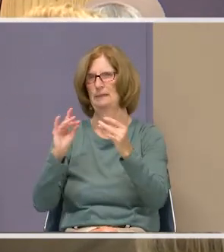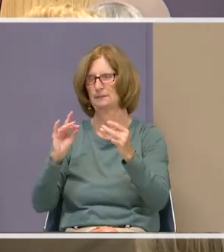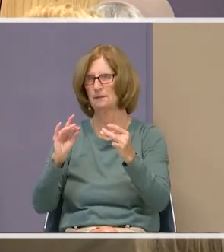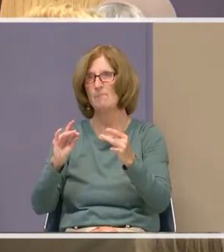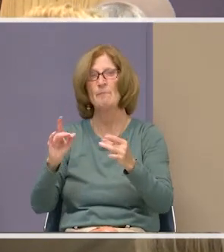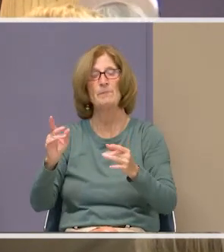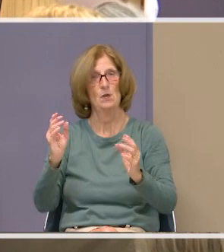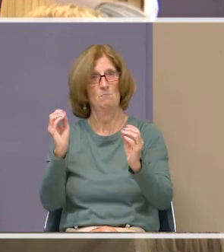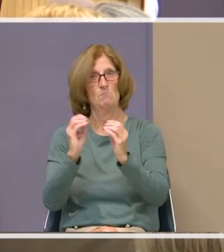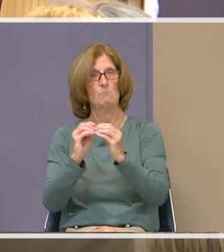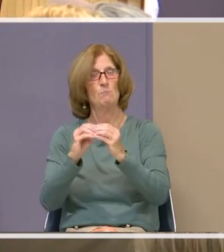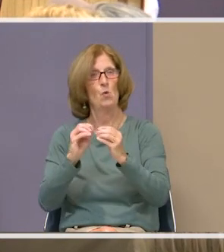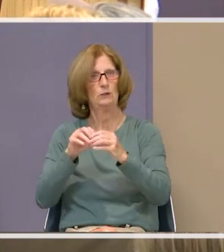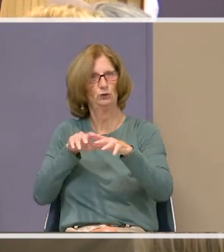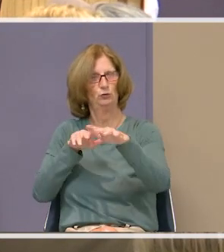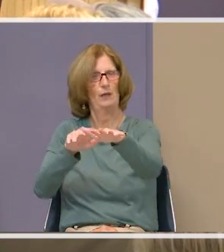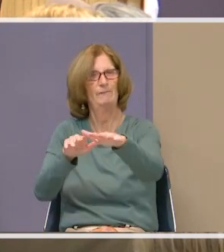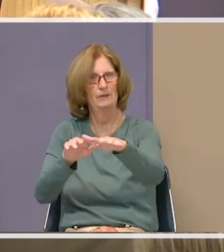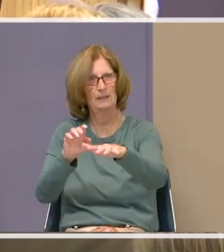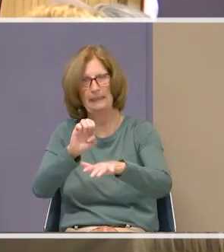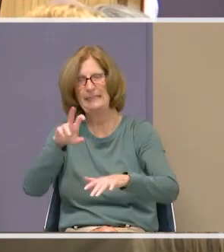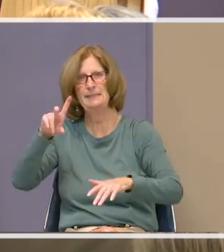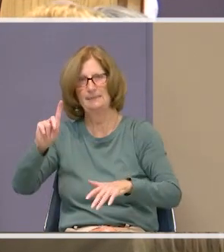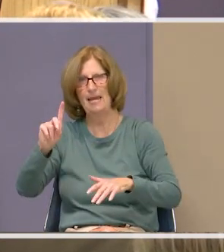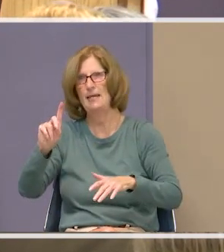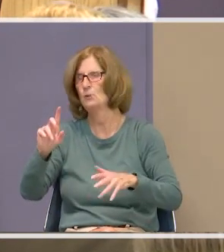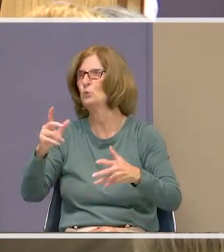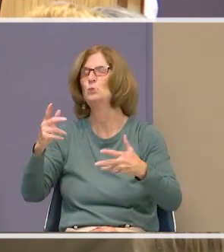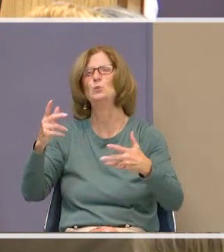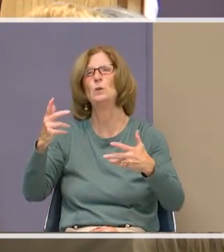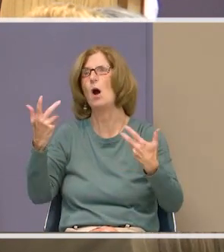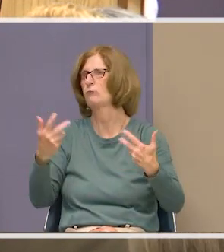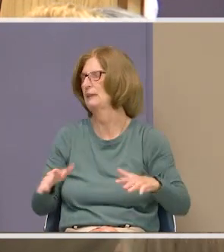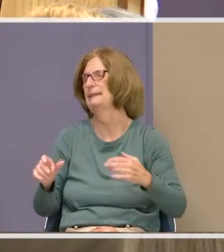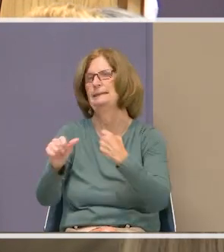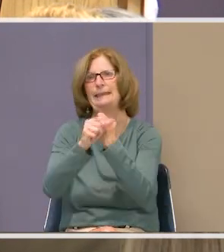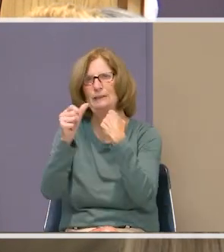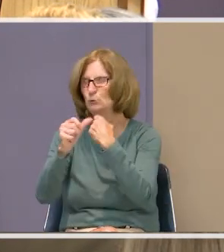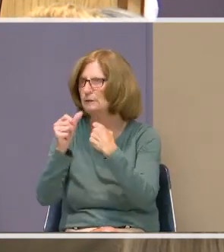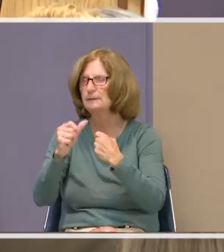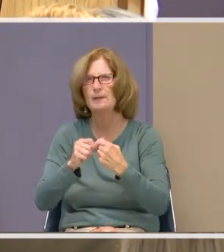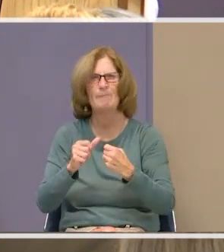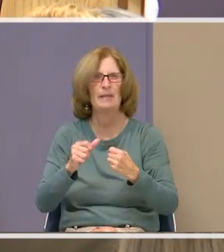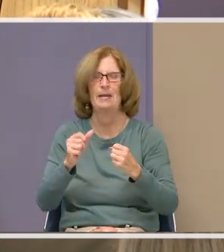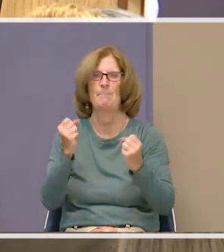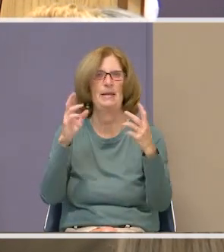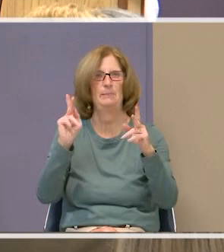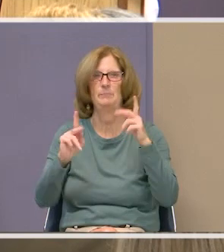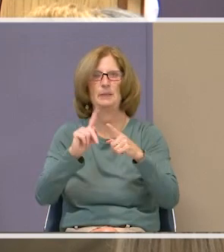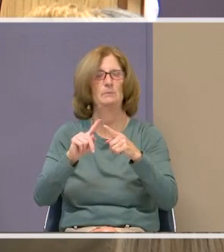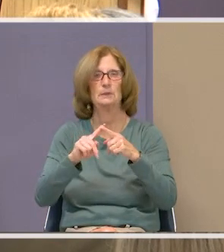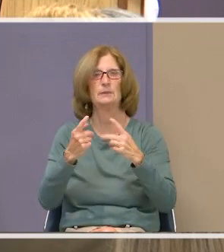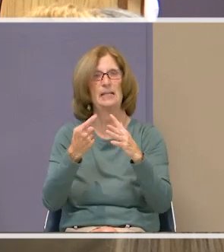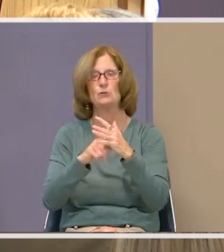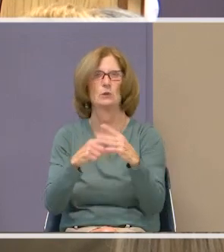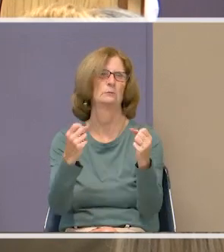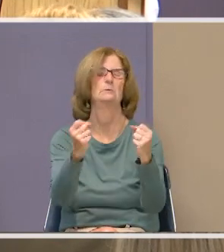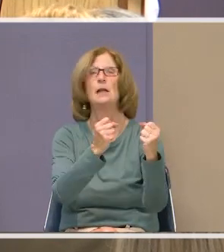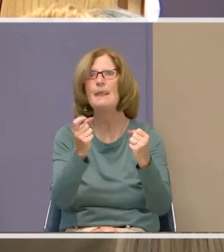more traffic onto East End Avenue, we already are absorbing every bypass in the city. People start flying down my